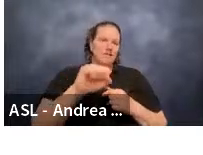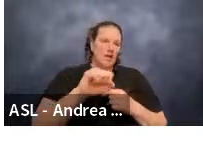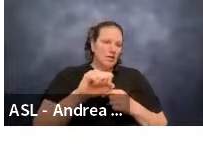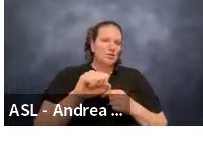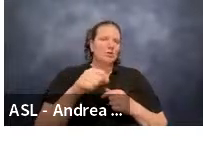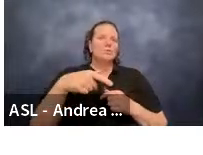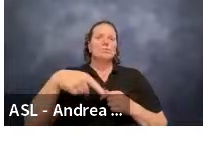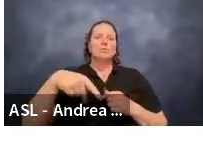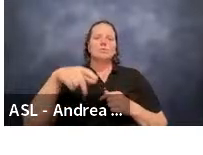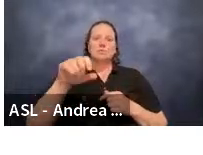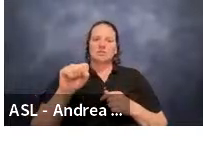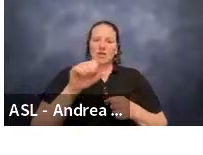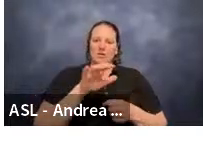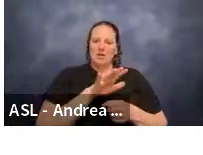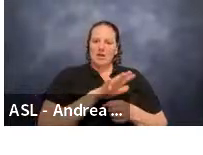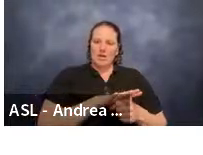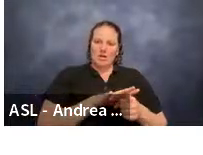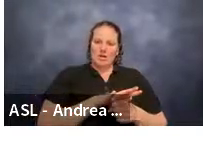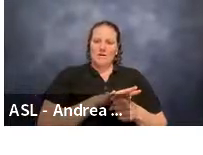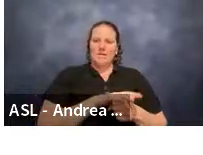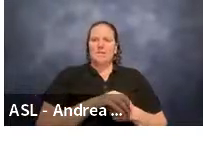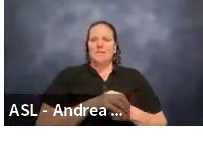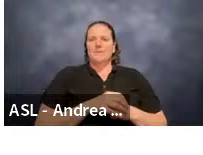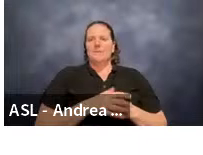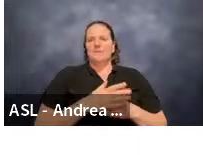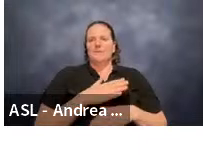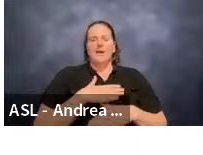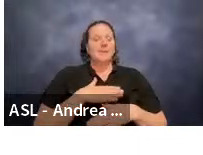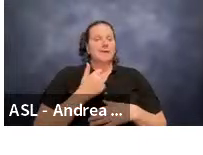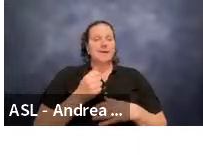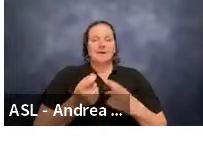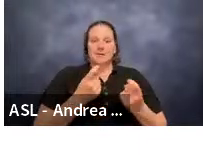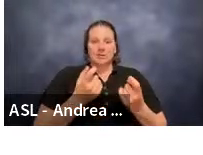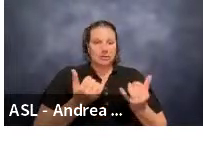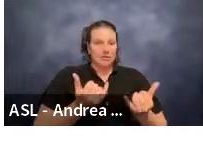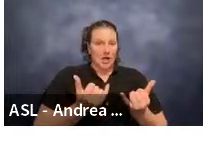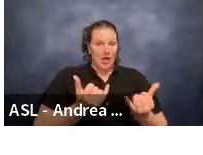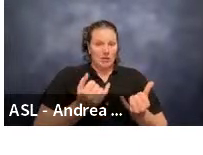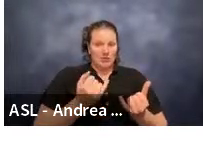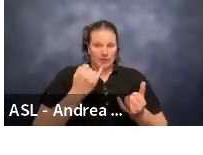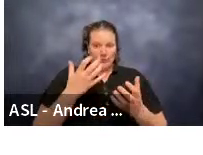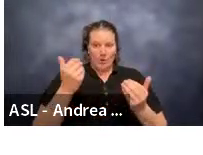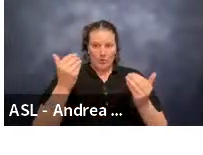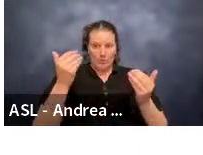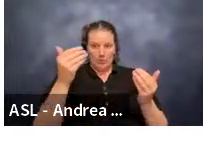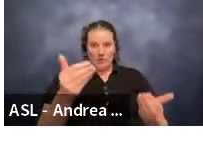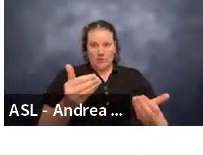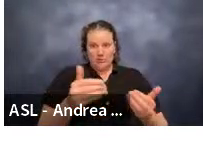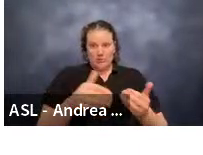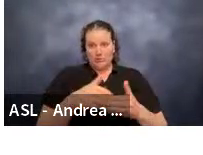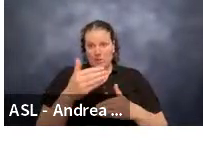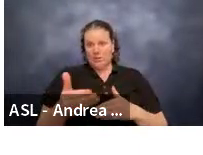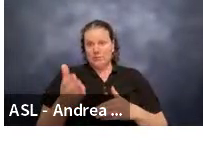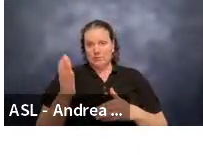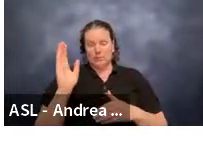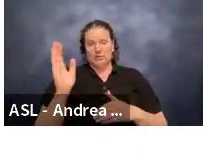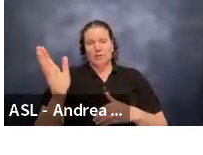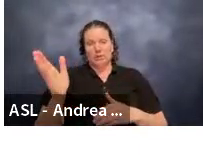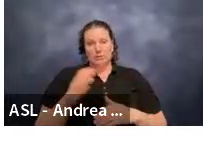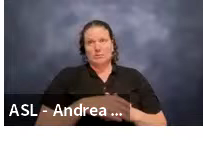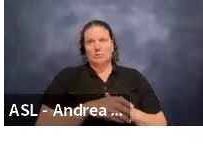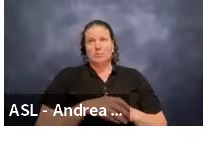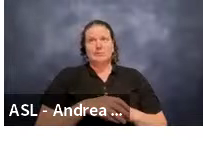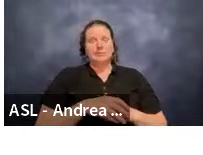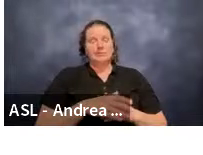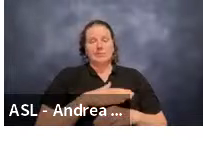area. And I'm happy to take questions now, or if you want to move on to the next presentation, happy to